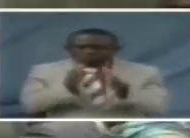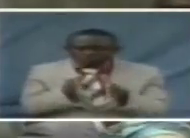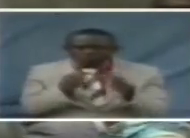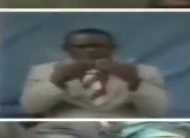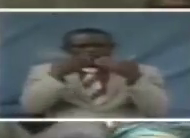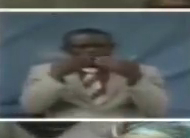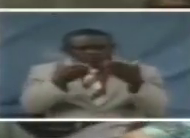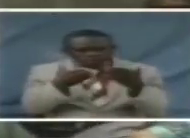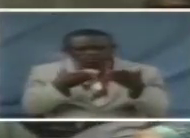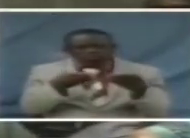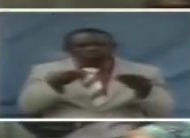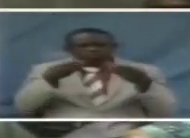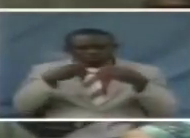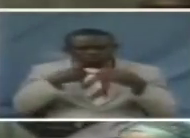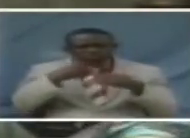Mr. Speaker,